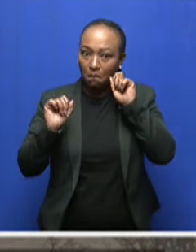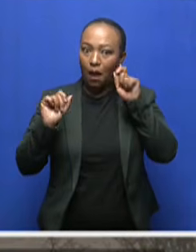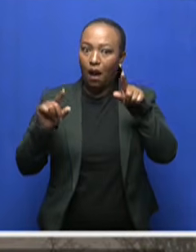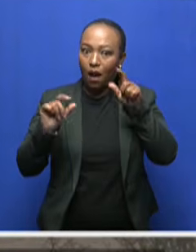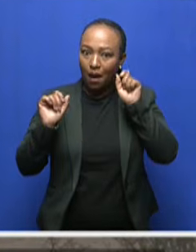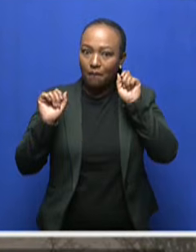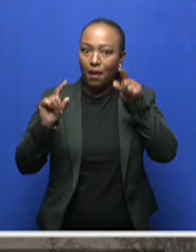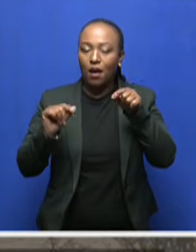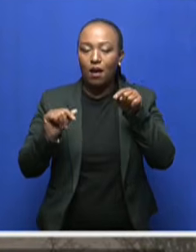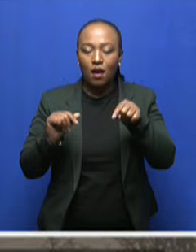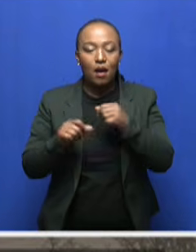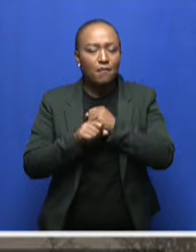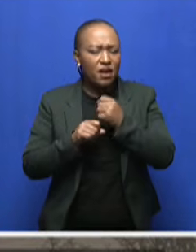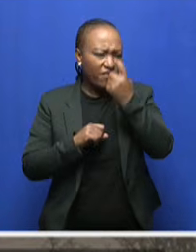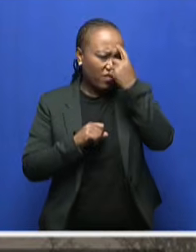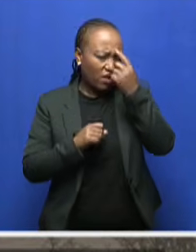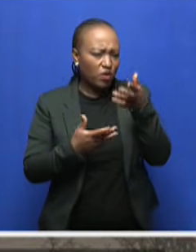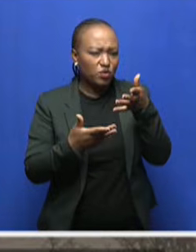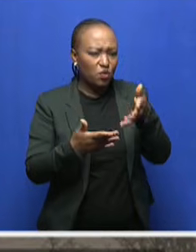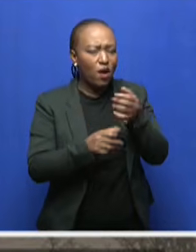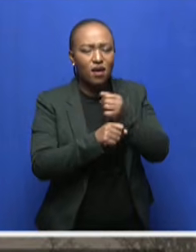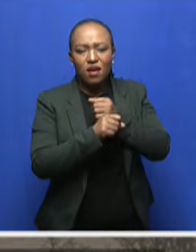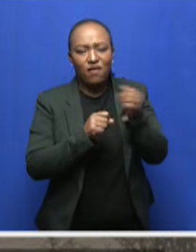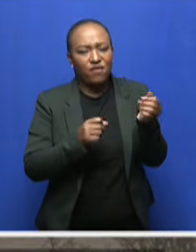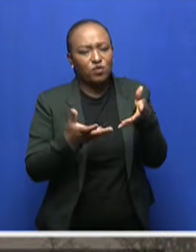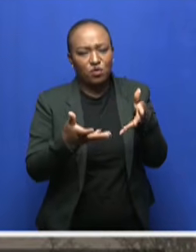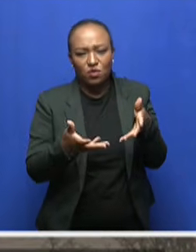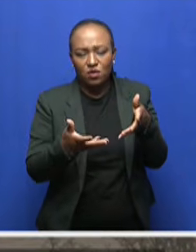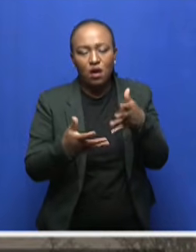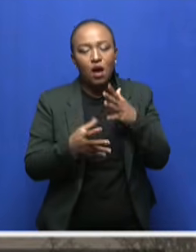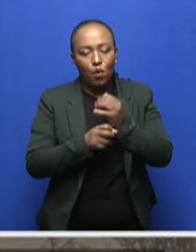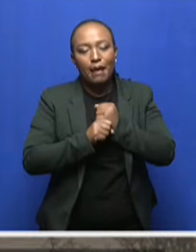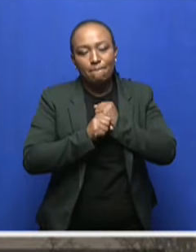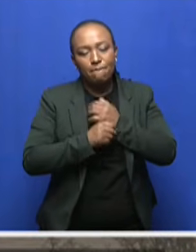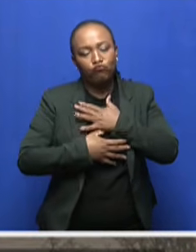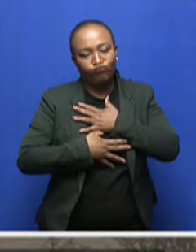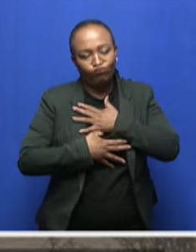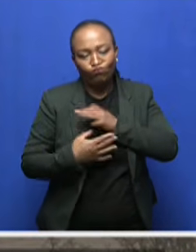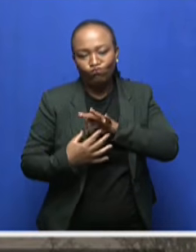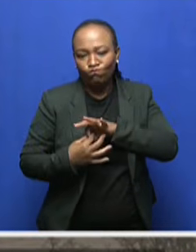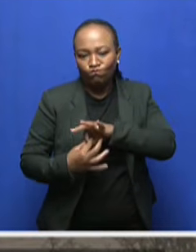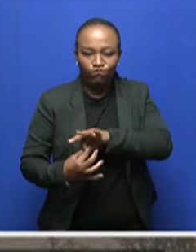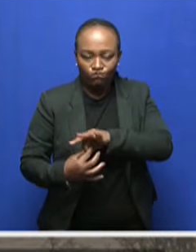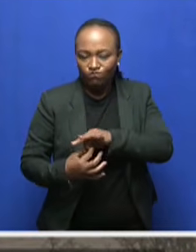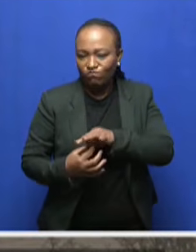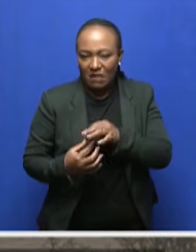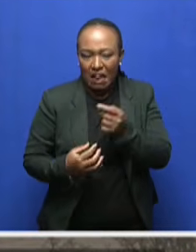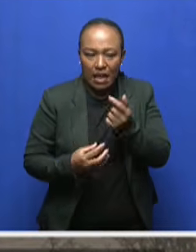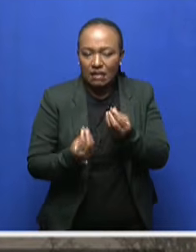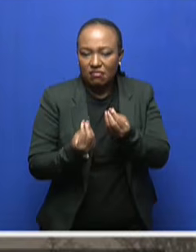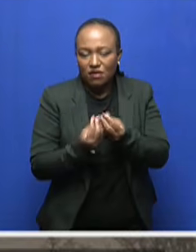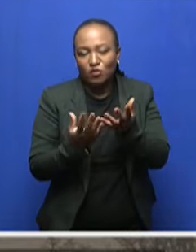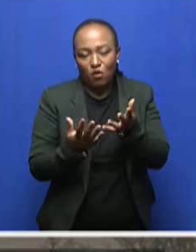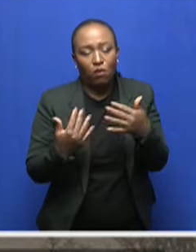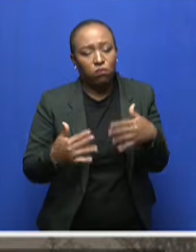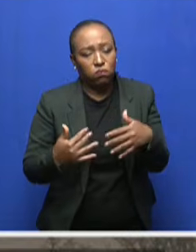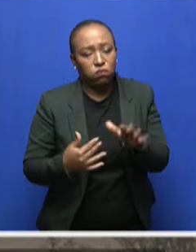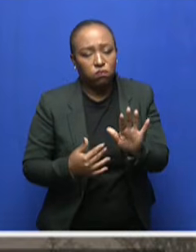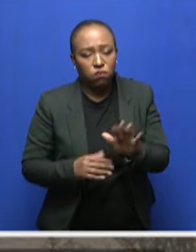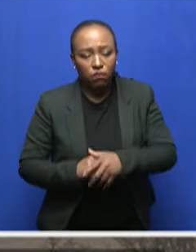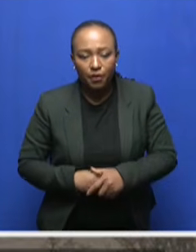she was just like, I would not have thought of this ever in a million years, and I'm just gonna keep it dear to my heart. So yeah, it's small things like that, really. Yeah,